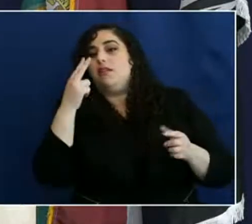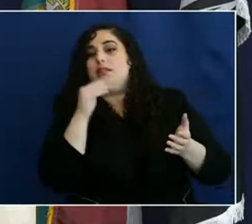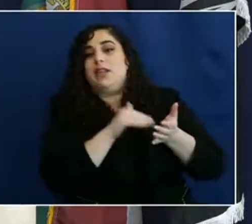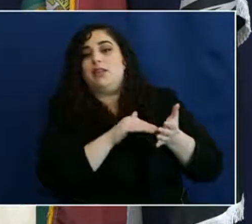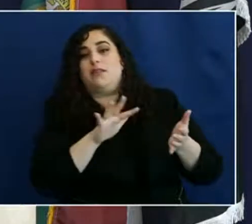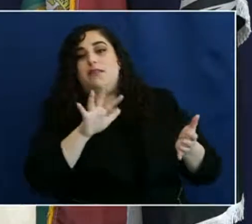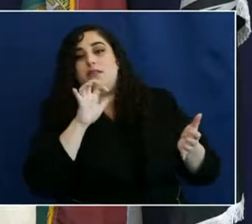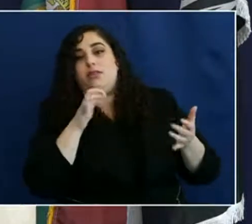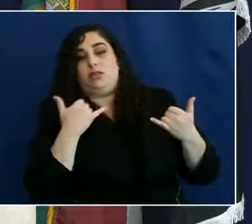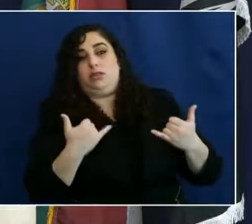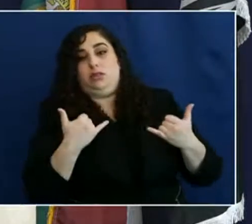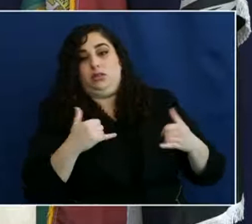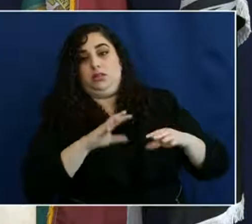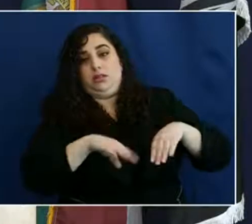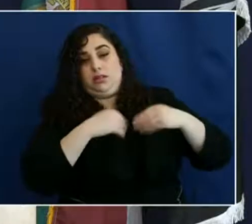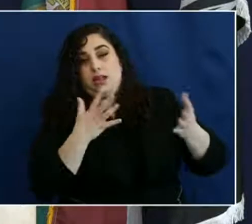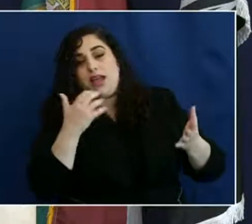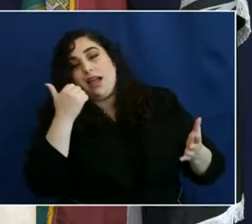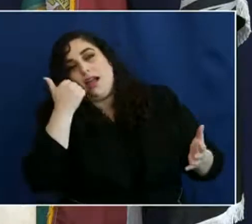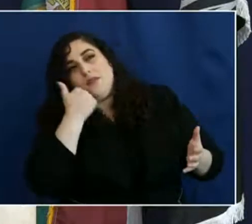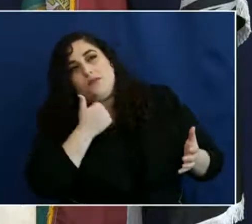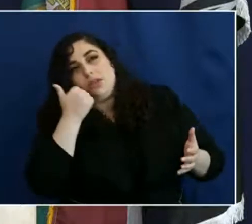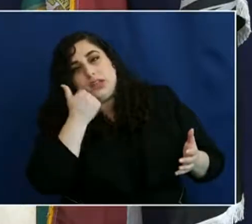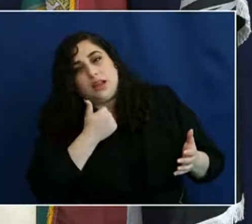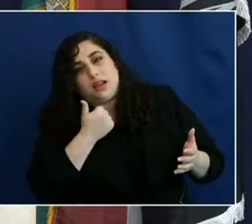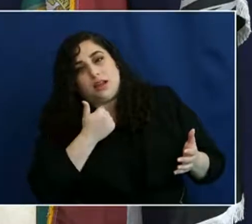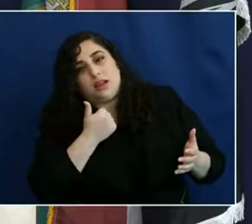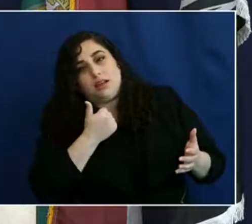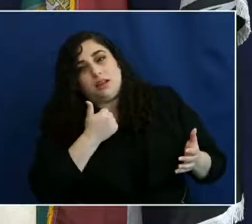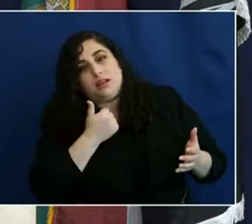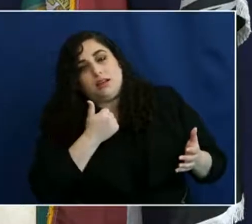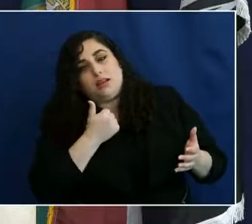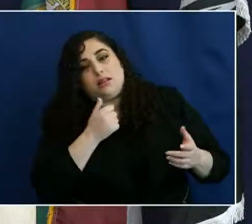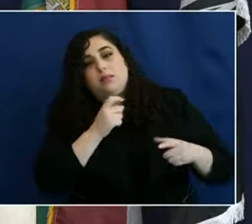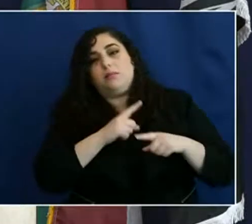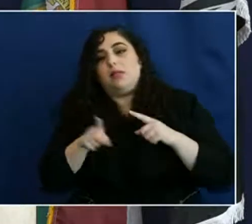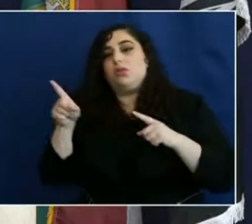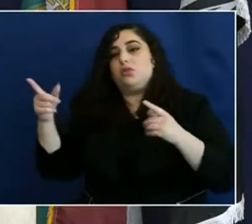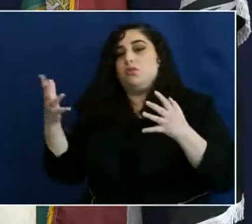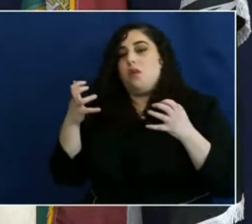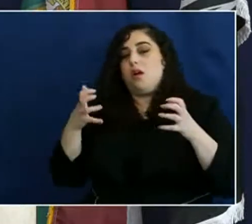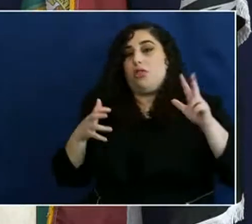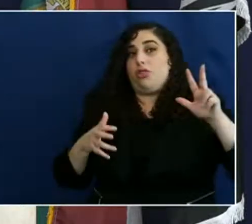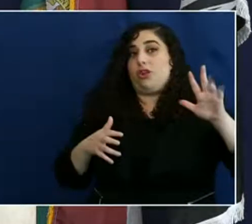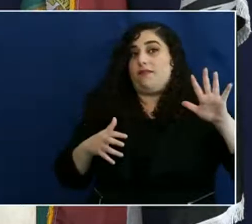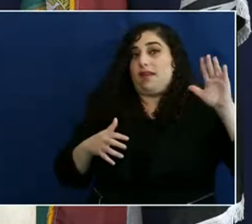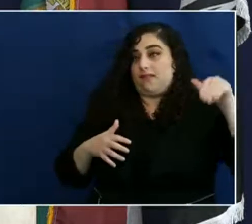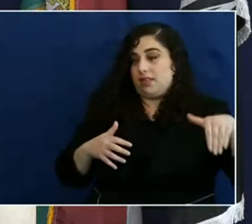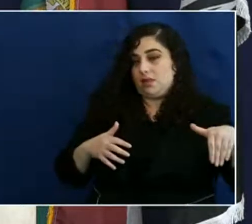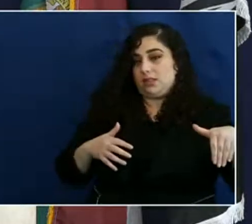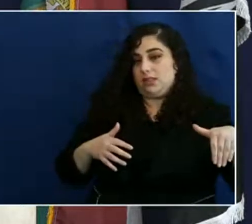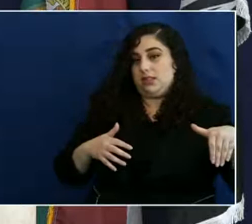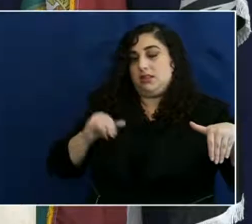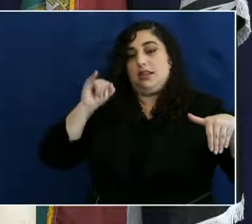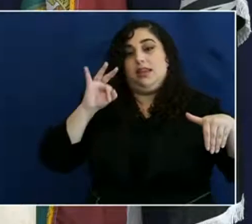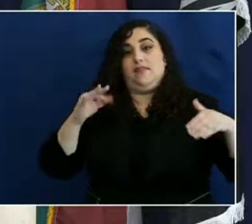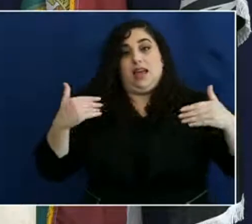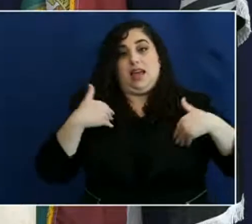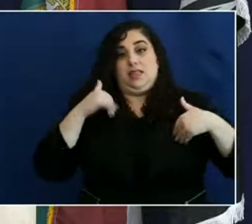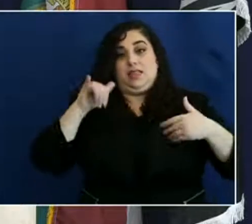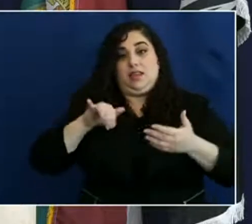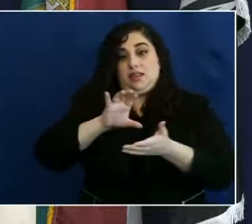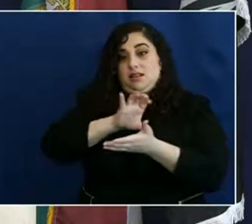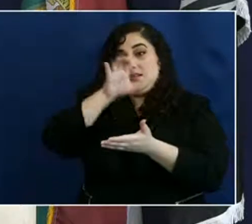being administered per day, but you're capable of doing 35,000. So if you've got over 100,000 doses